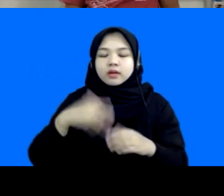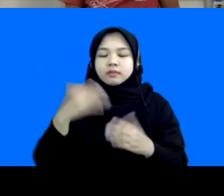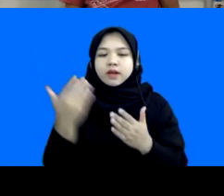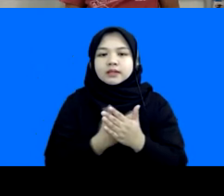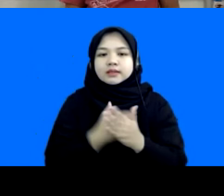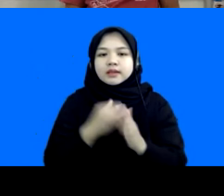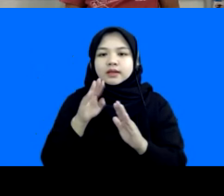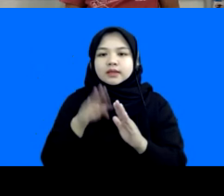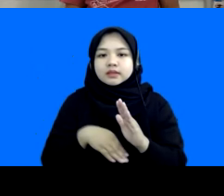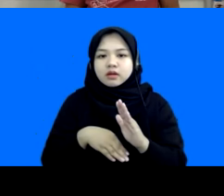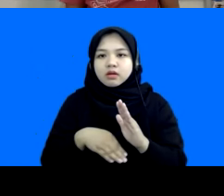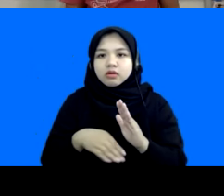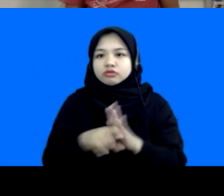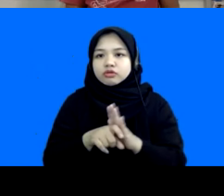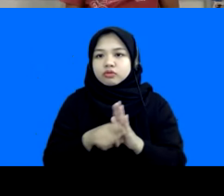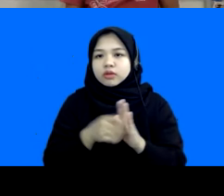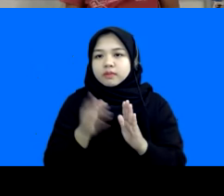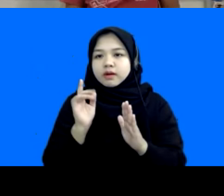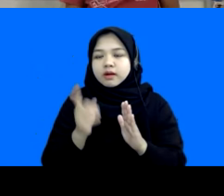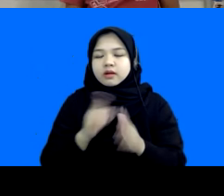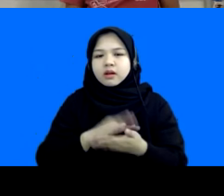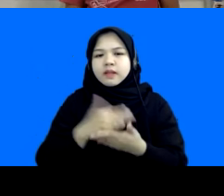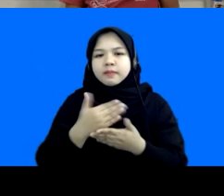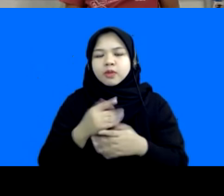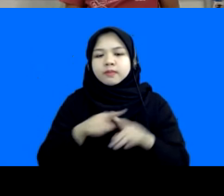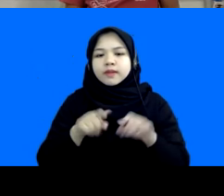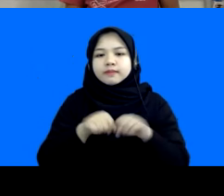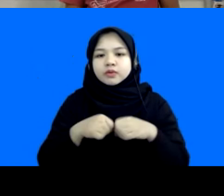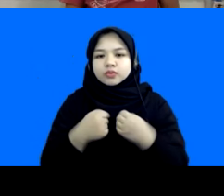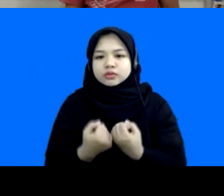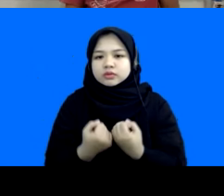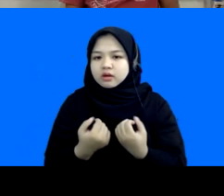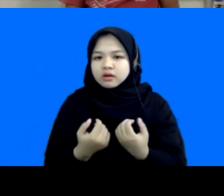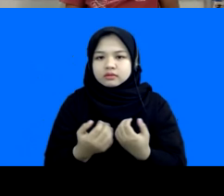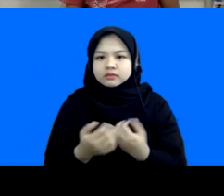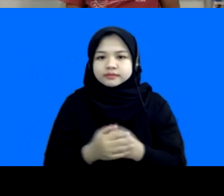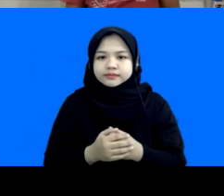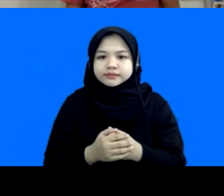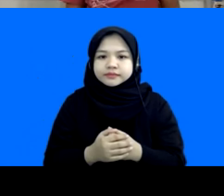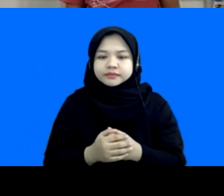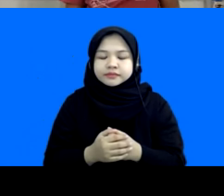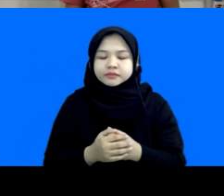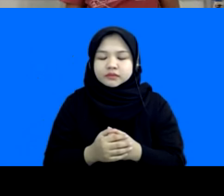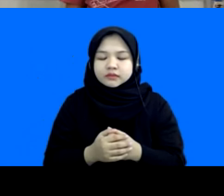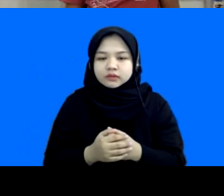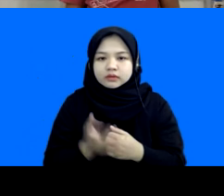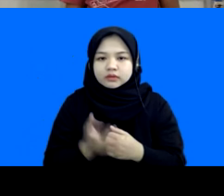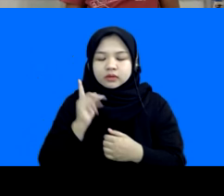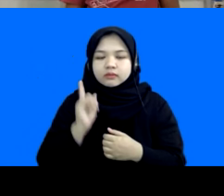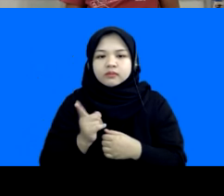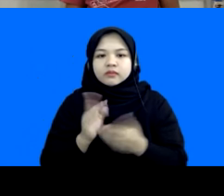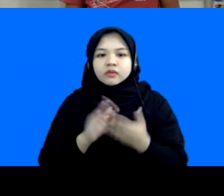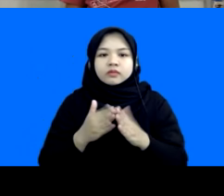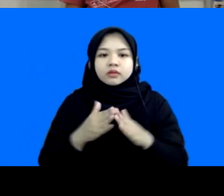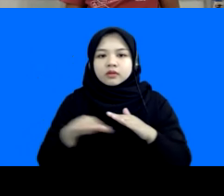not working. We are employing an asset-based community development model where we train people within the